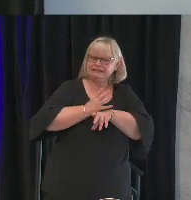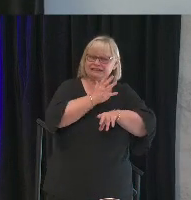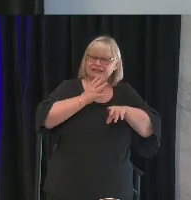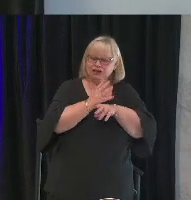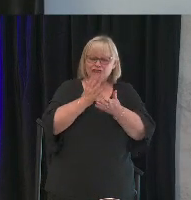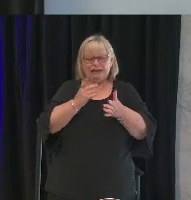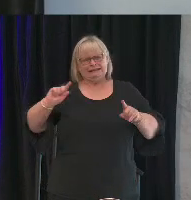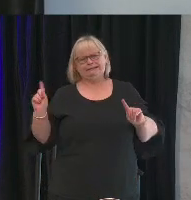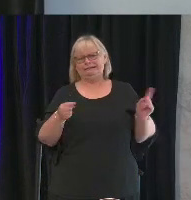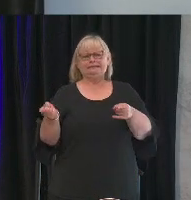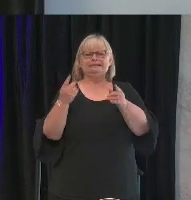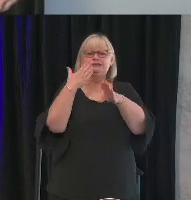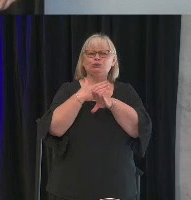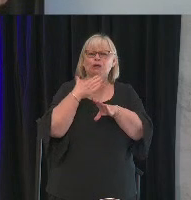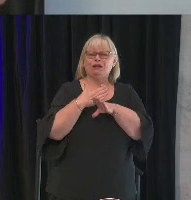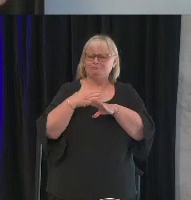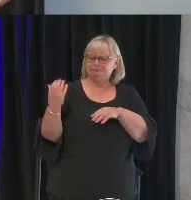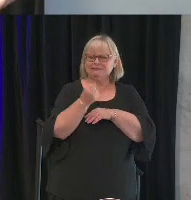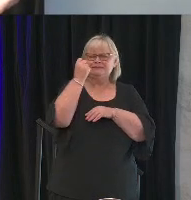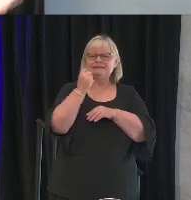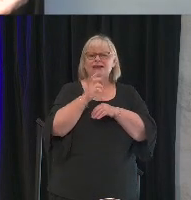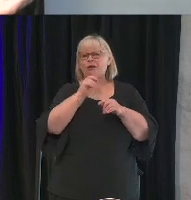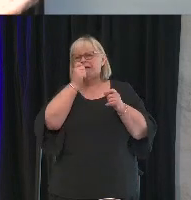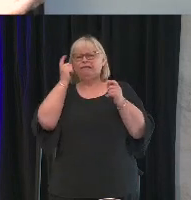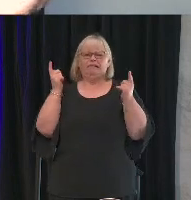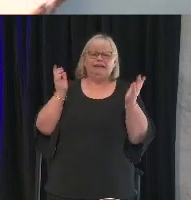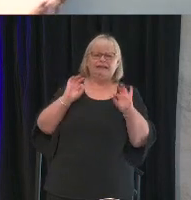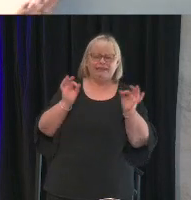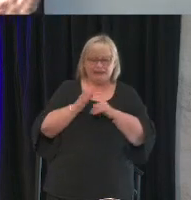discipline. So we often hear that there are